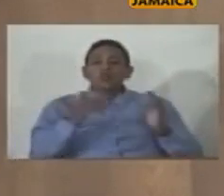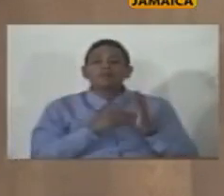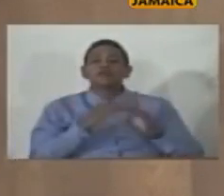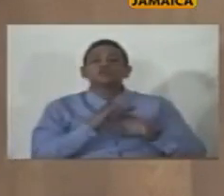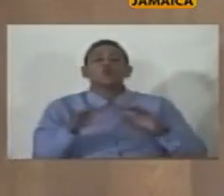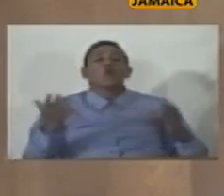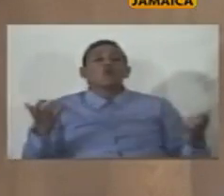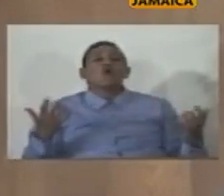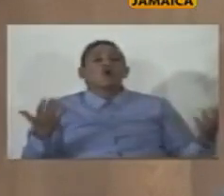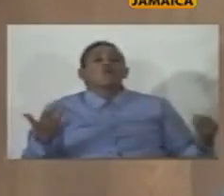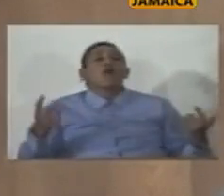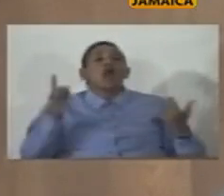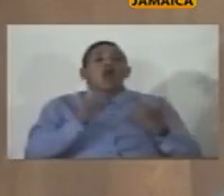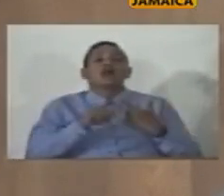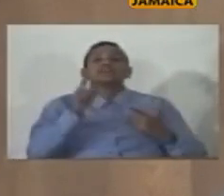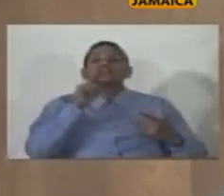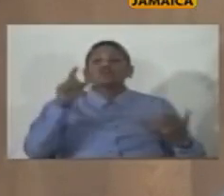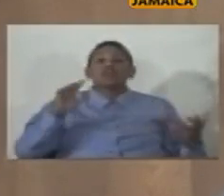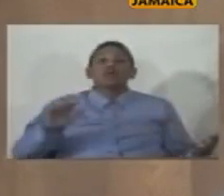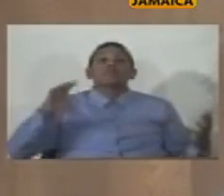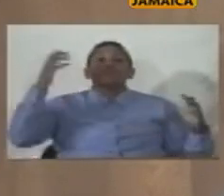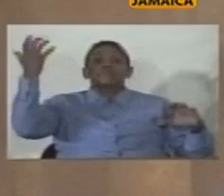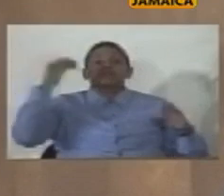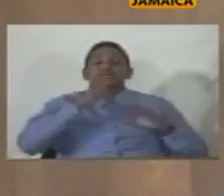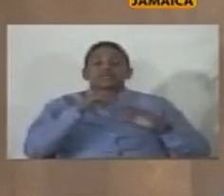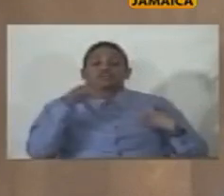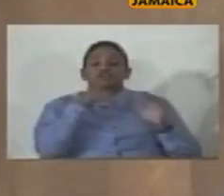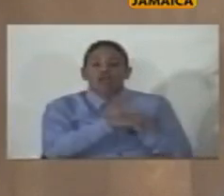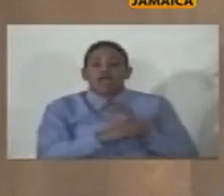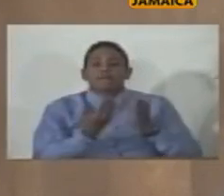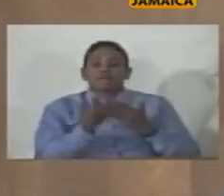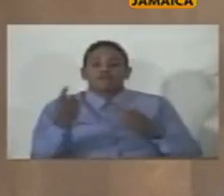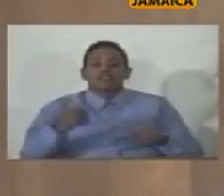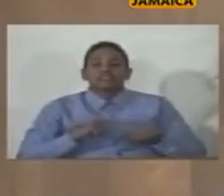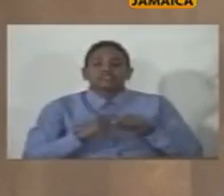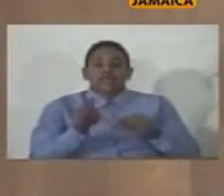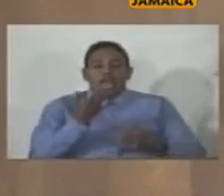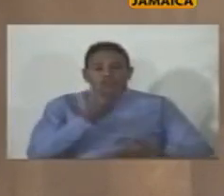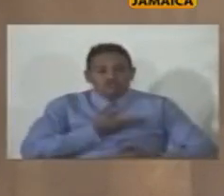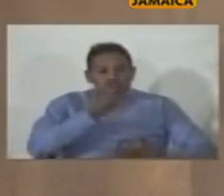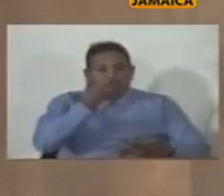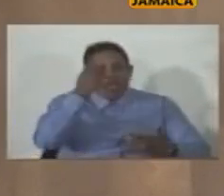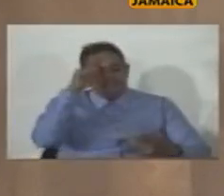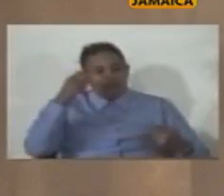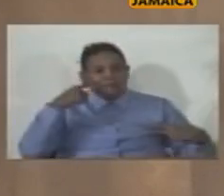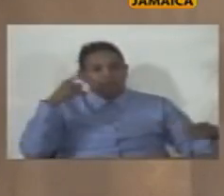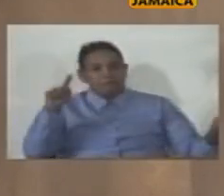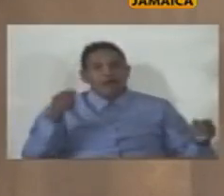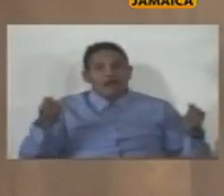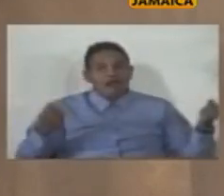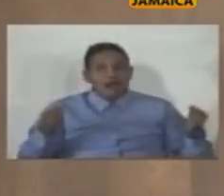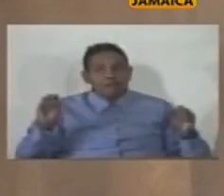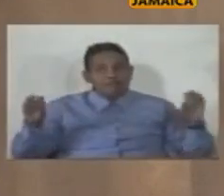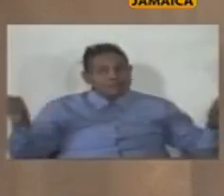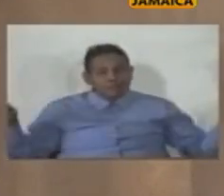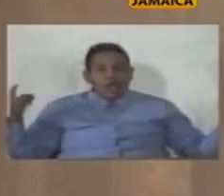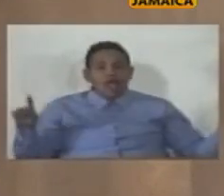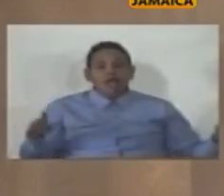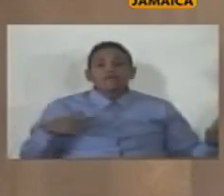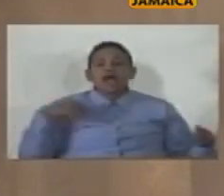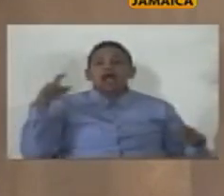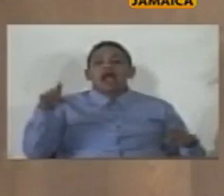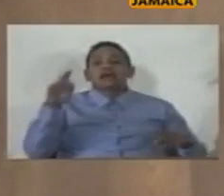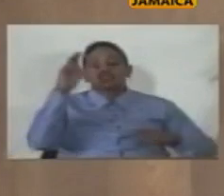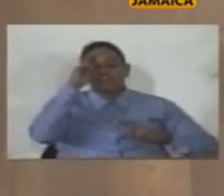wait until there is an upsurge in crime before they start crying out for their service vehicle. And I ask the